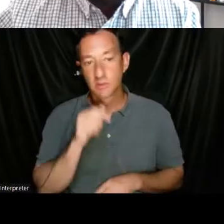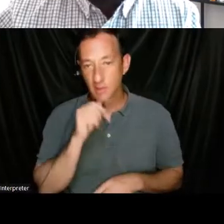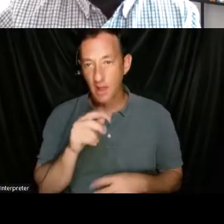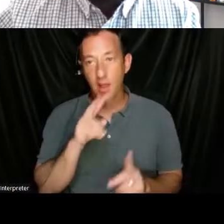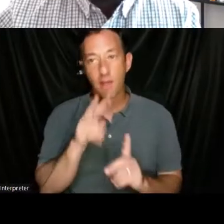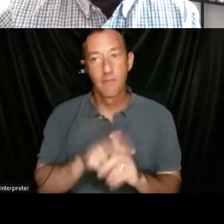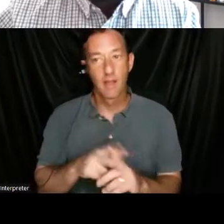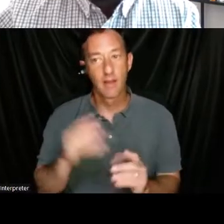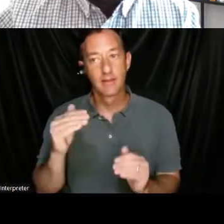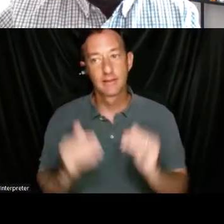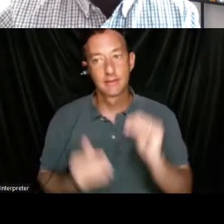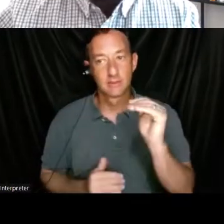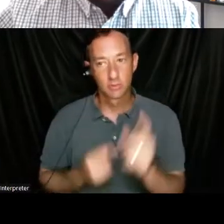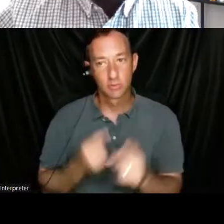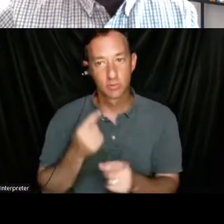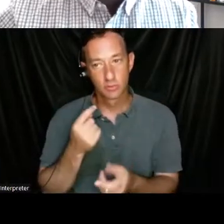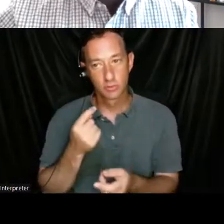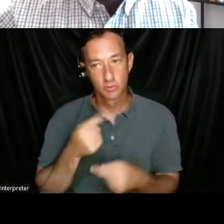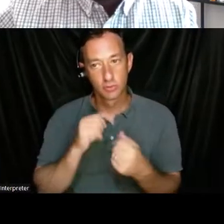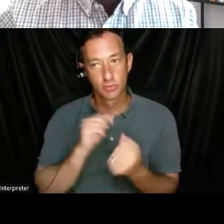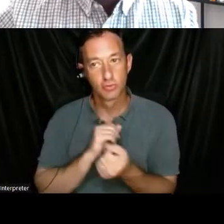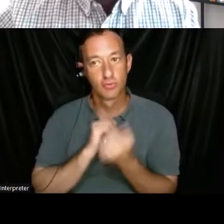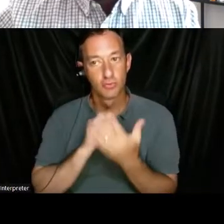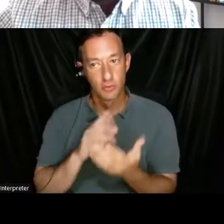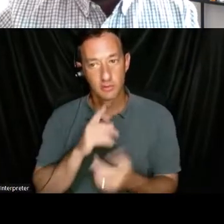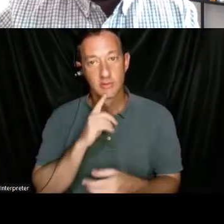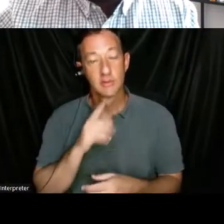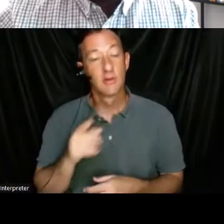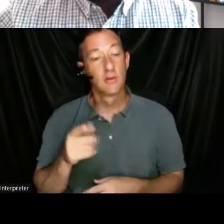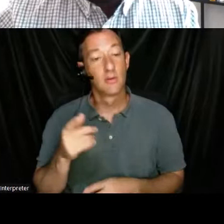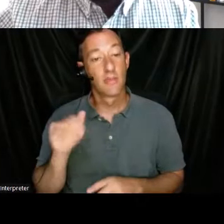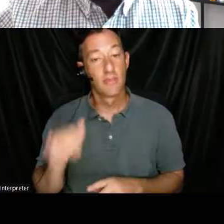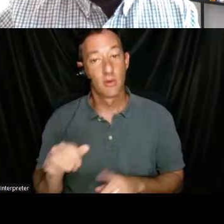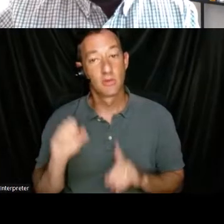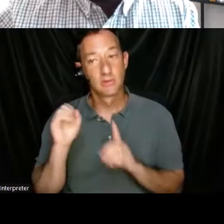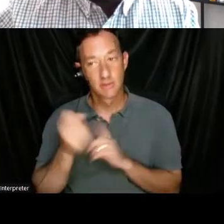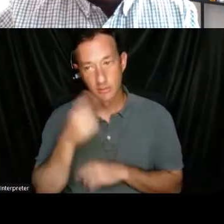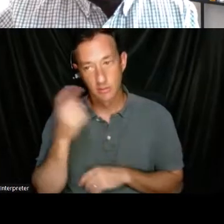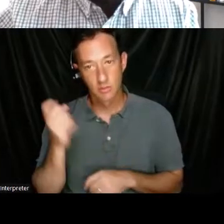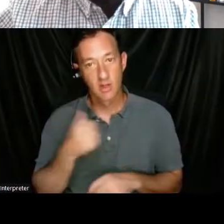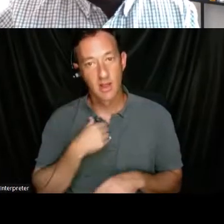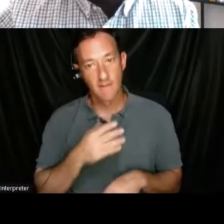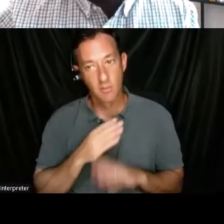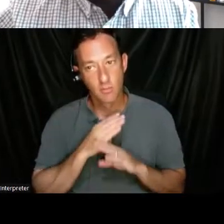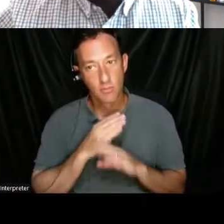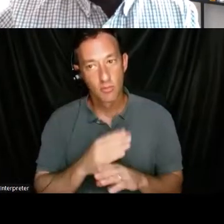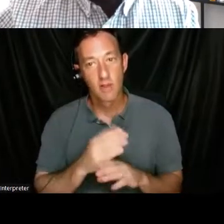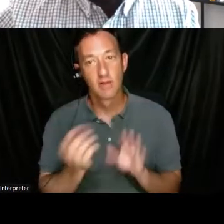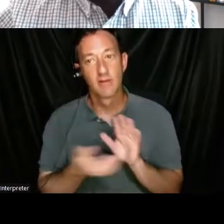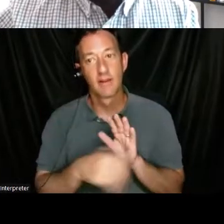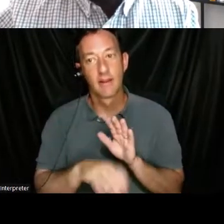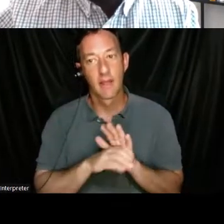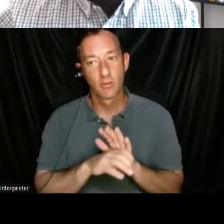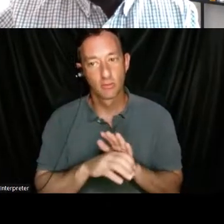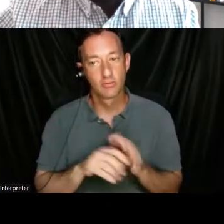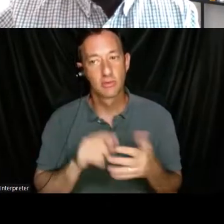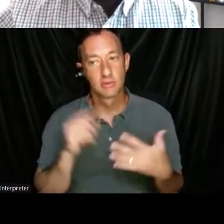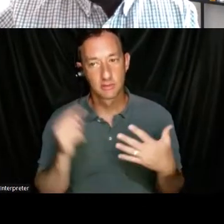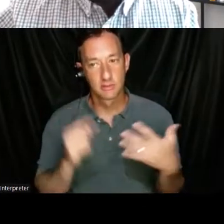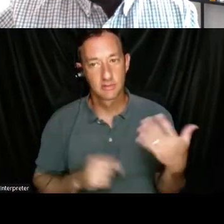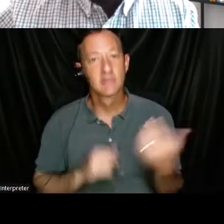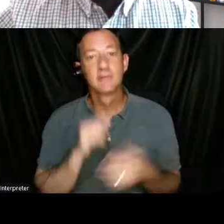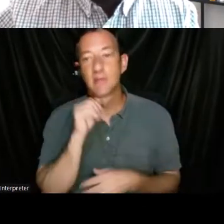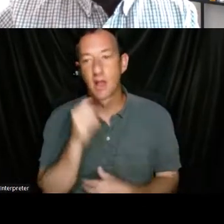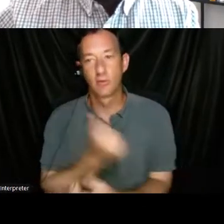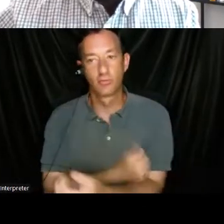by virtue of what those cases are, that conduct is because of the protected characteristic and not the drug use itself. So